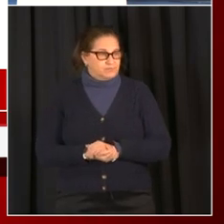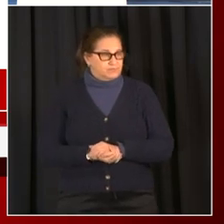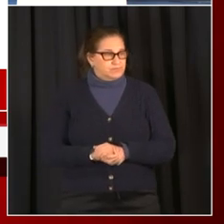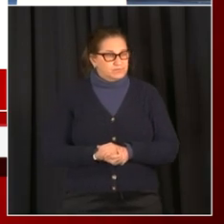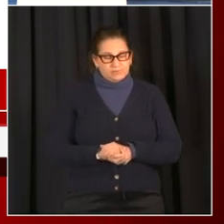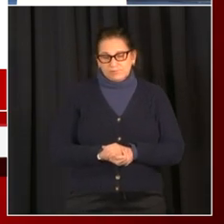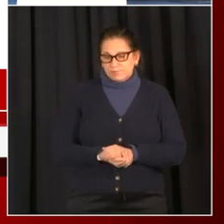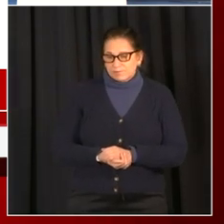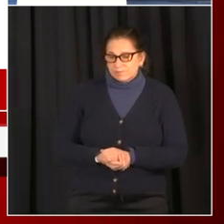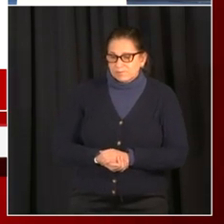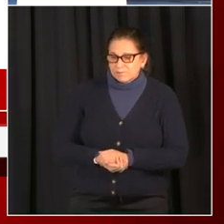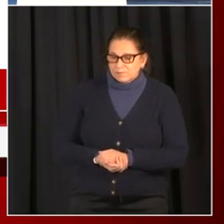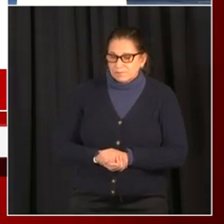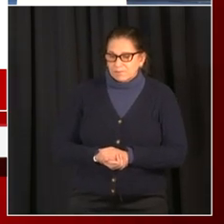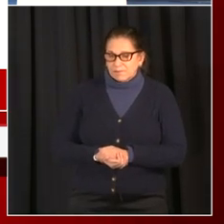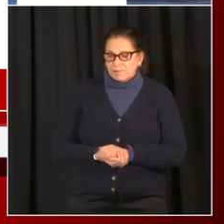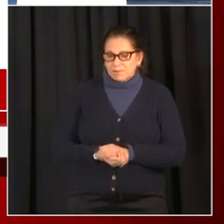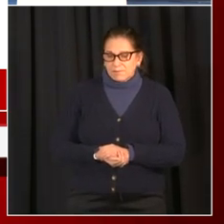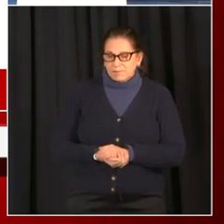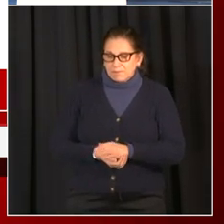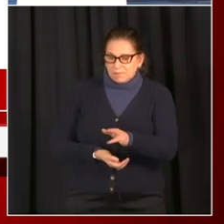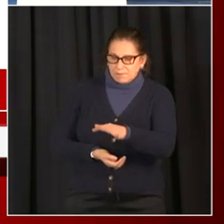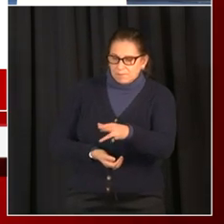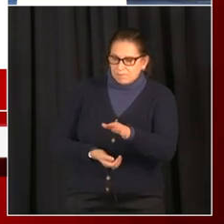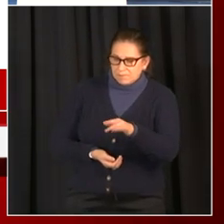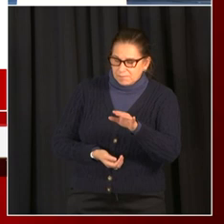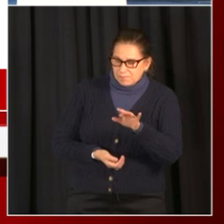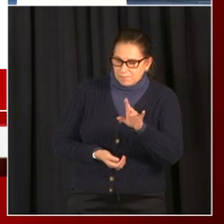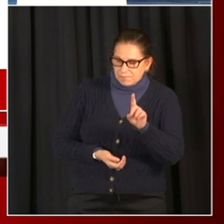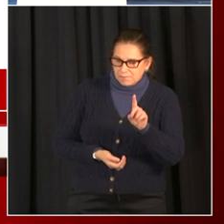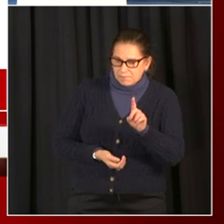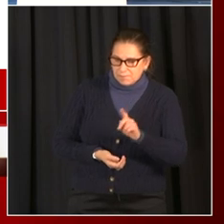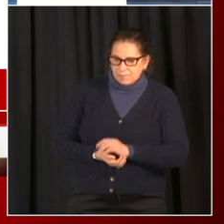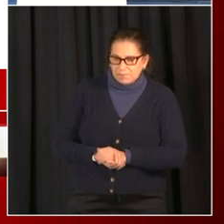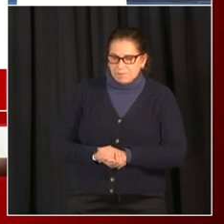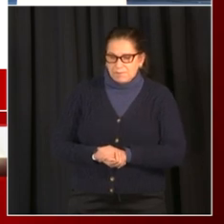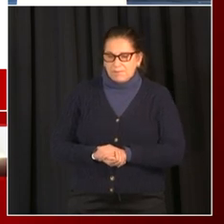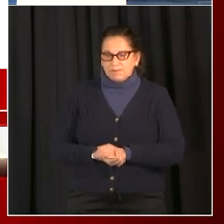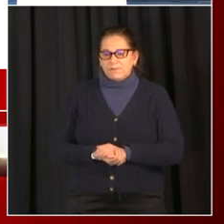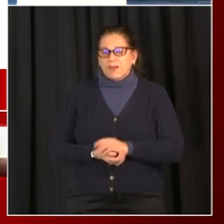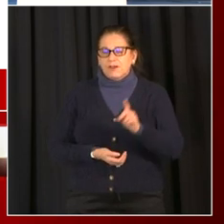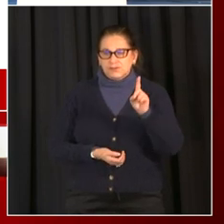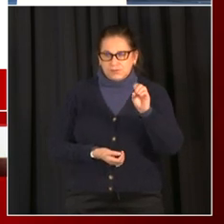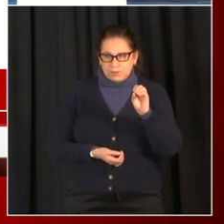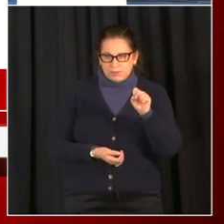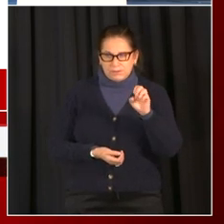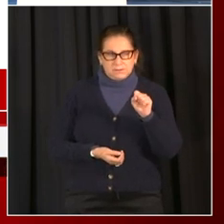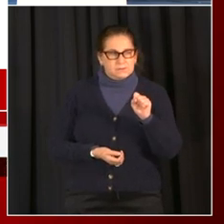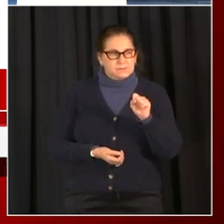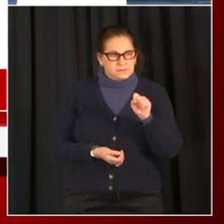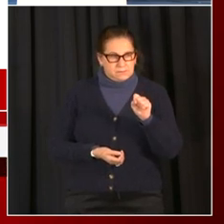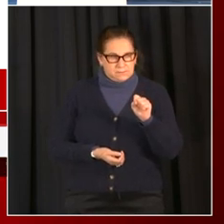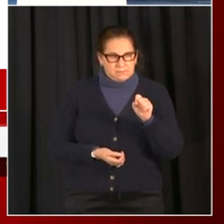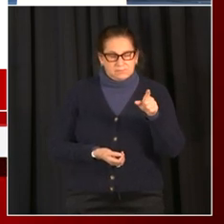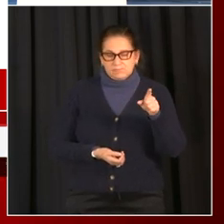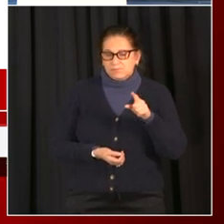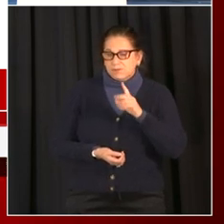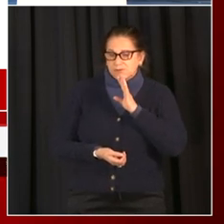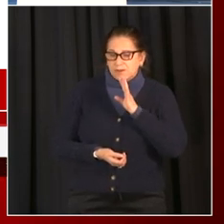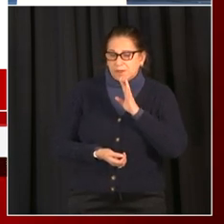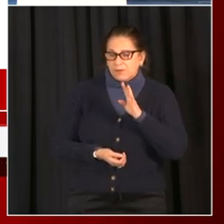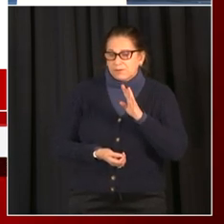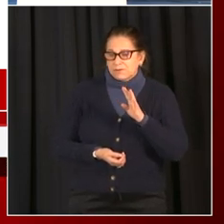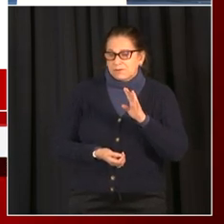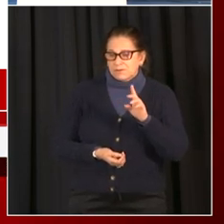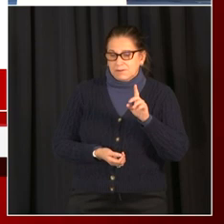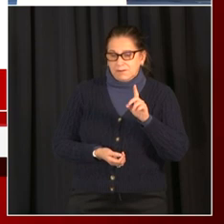doses from that we're receiving less is really based on what the federal government has been able to procure from Pfizer. As